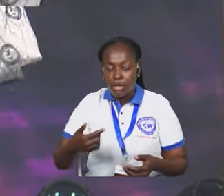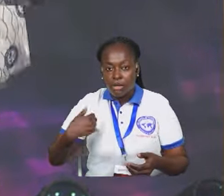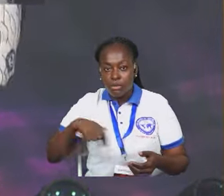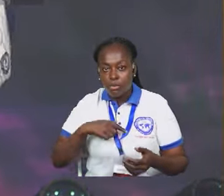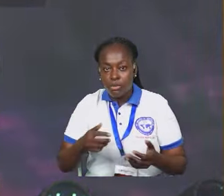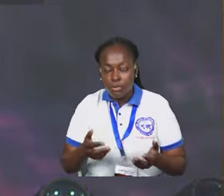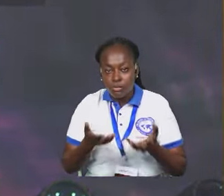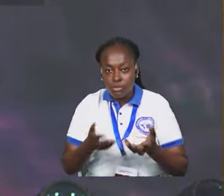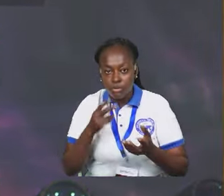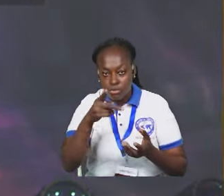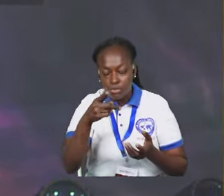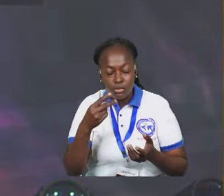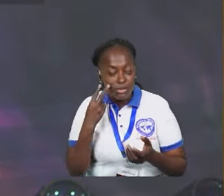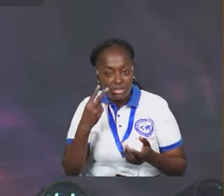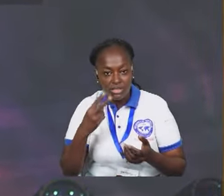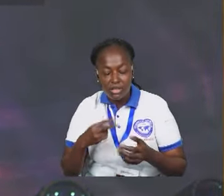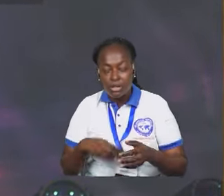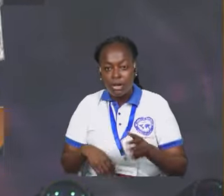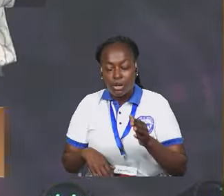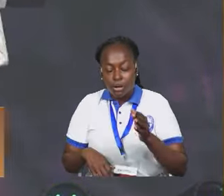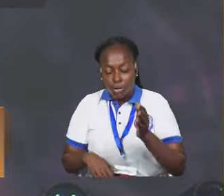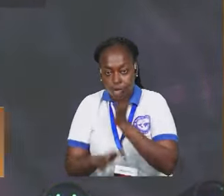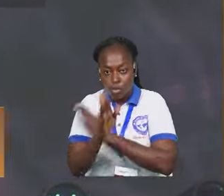gathered here. We want you to see the